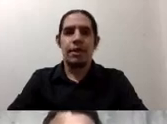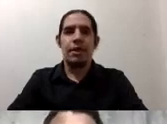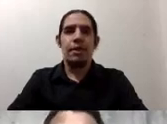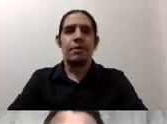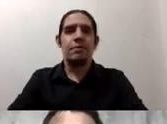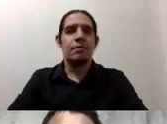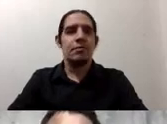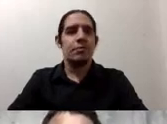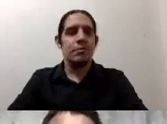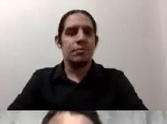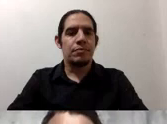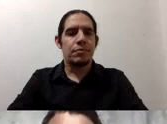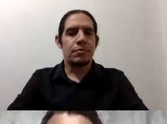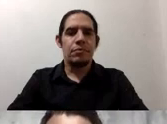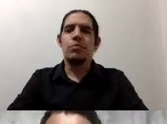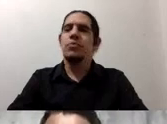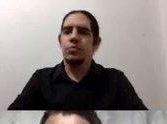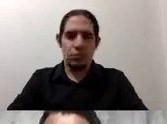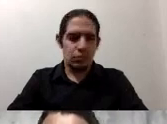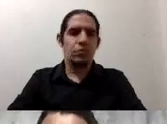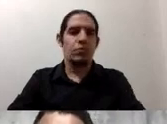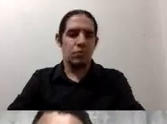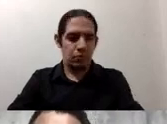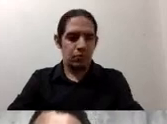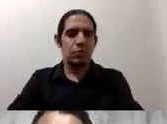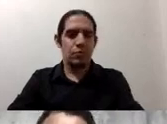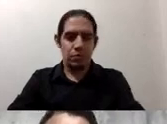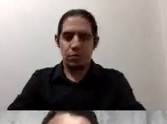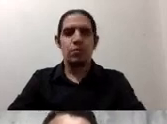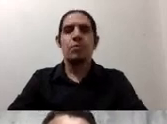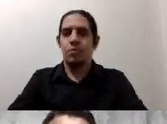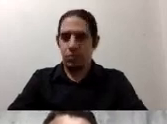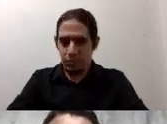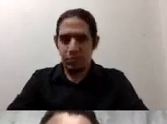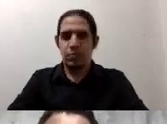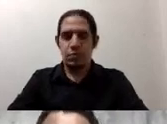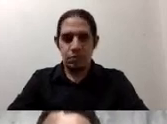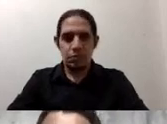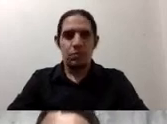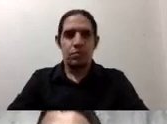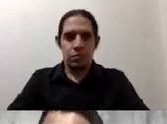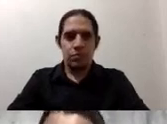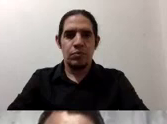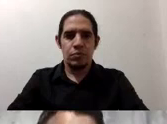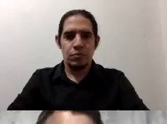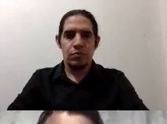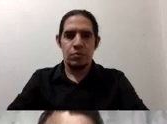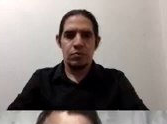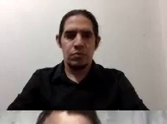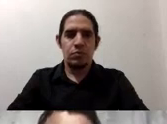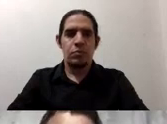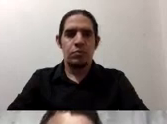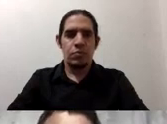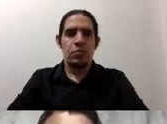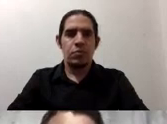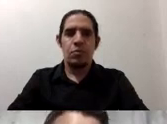It is a qualitative research approach. That's the type of approach that we use. It is a case study, as my colleague mentioned